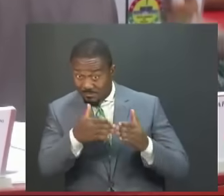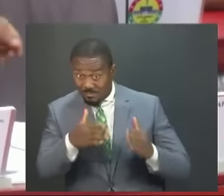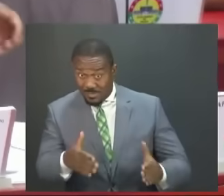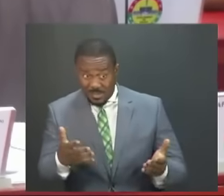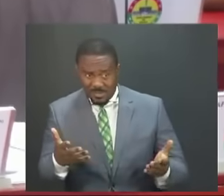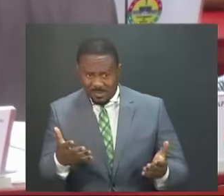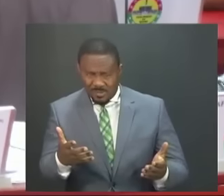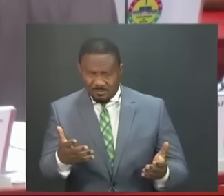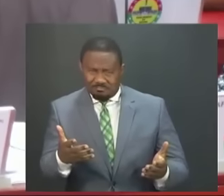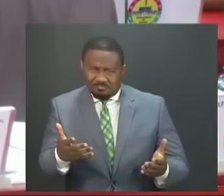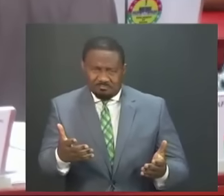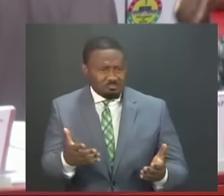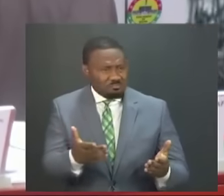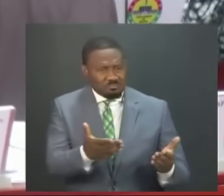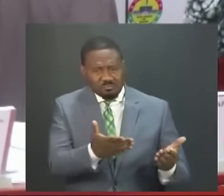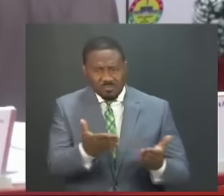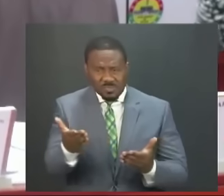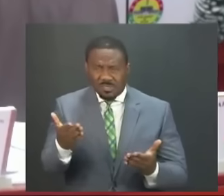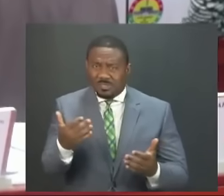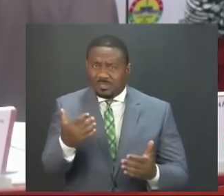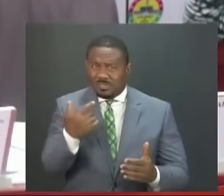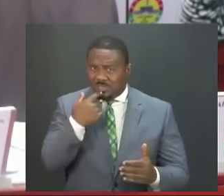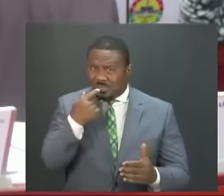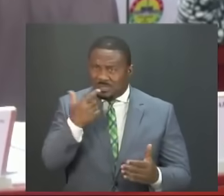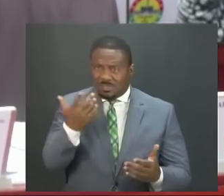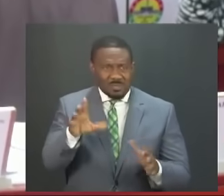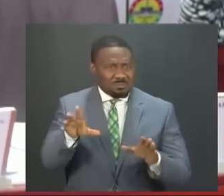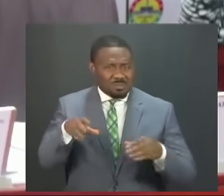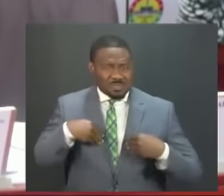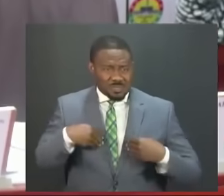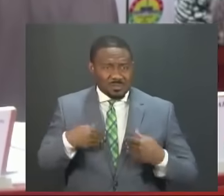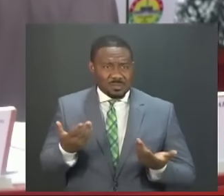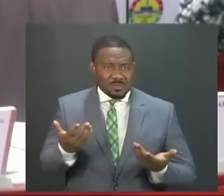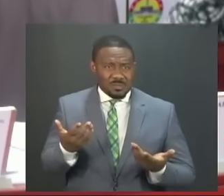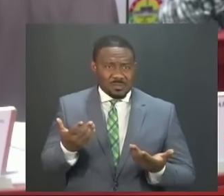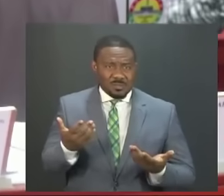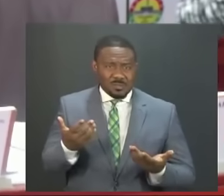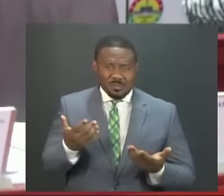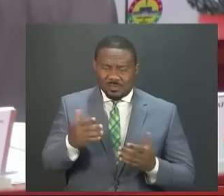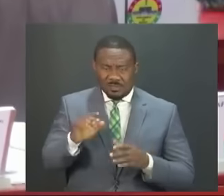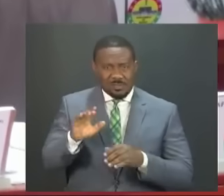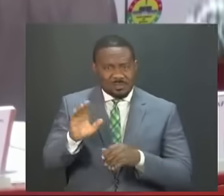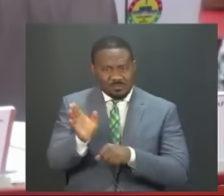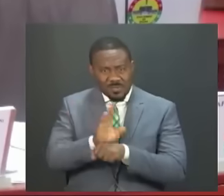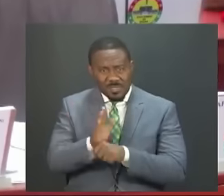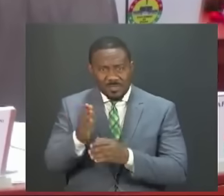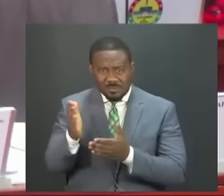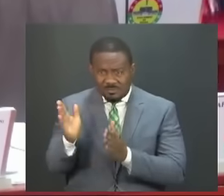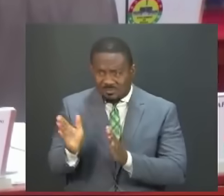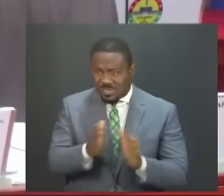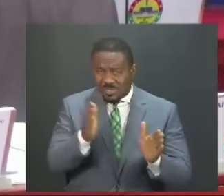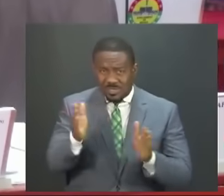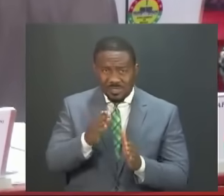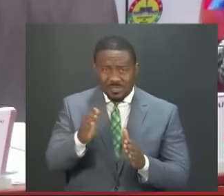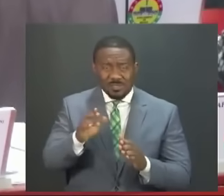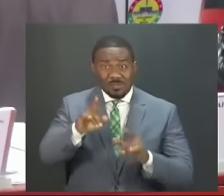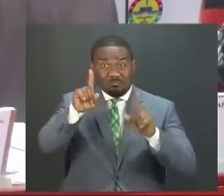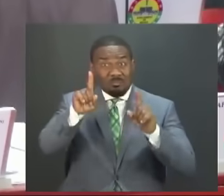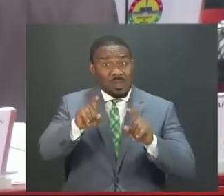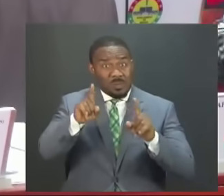statement, invite us to accept as part of the business statement the vetting